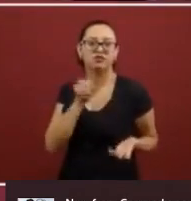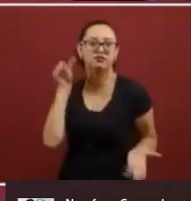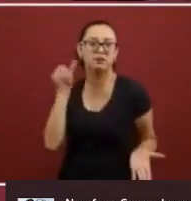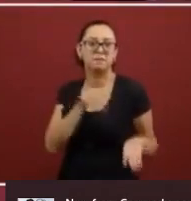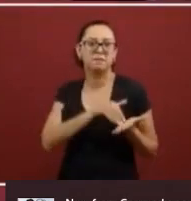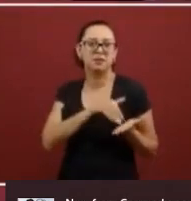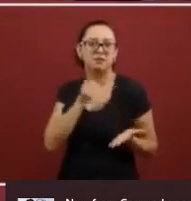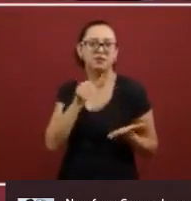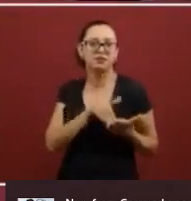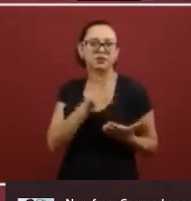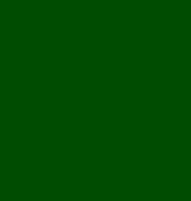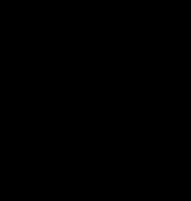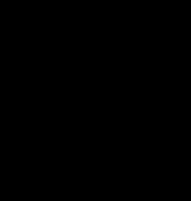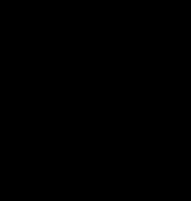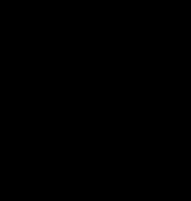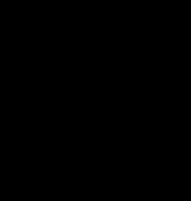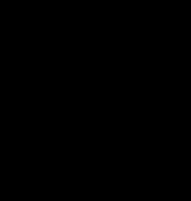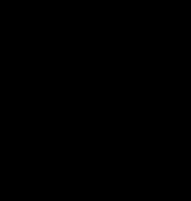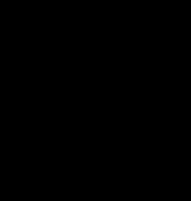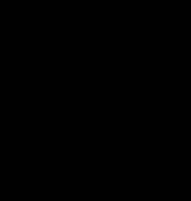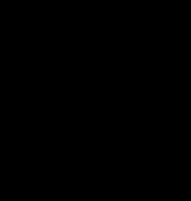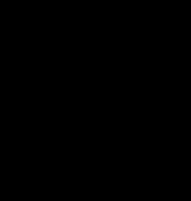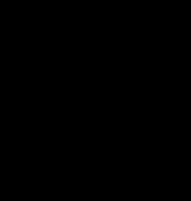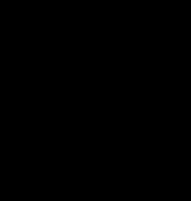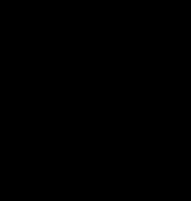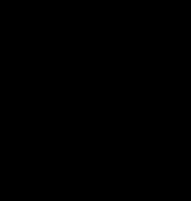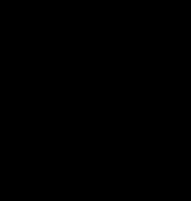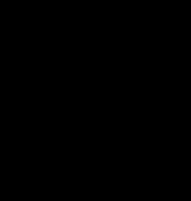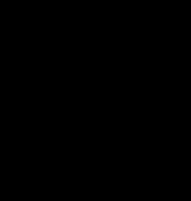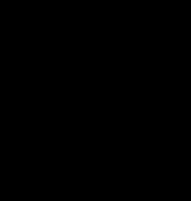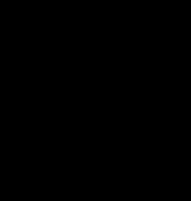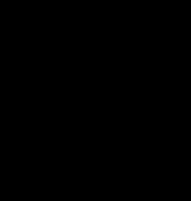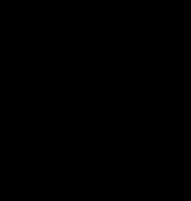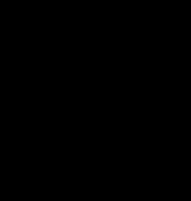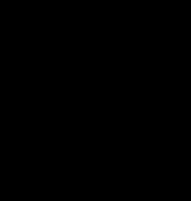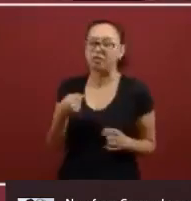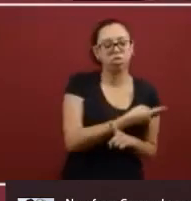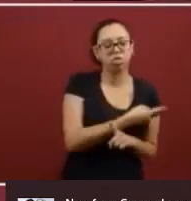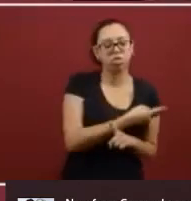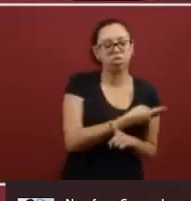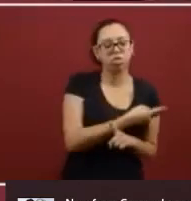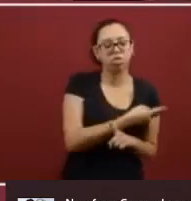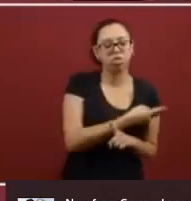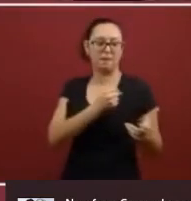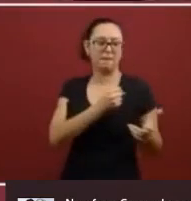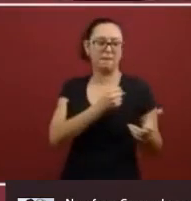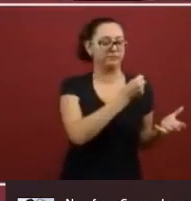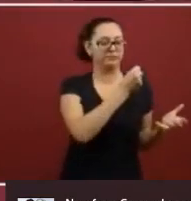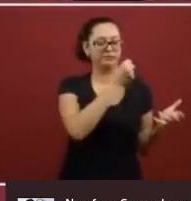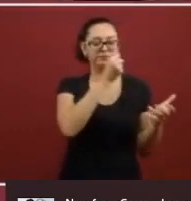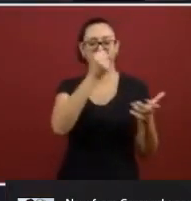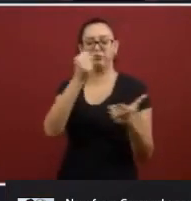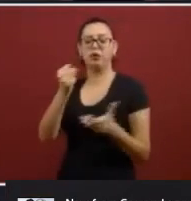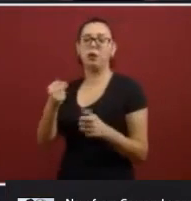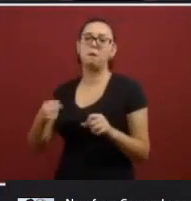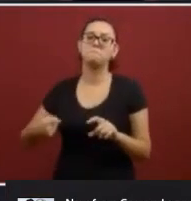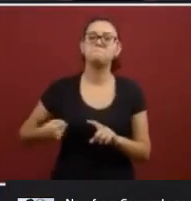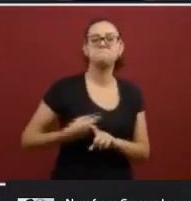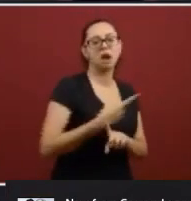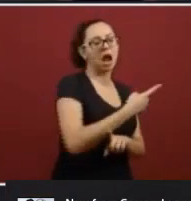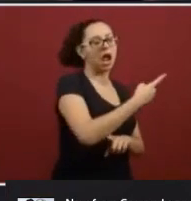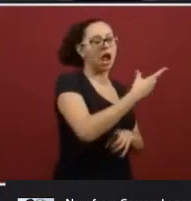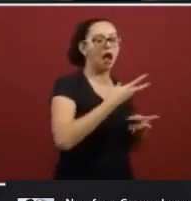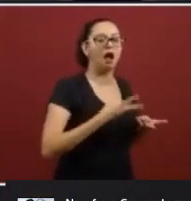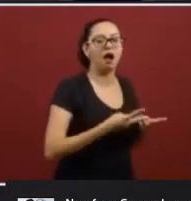esto million que estás pesos planteando es otro fondo. that is being set aside for Entonces, todo esto lo estamos for the ordenando. health